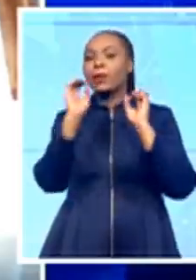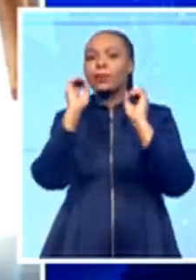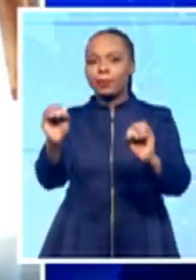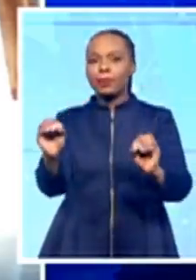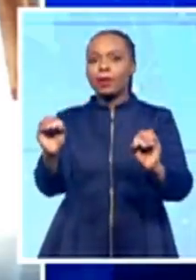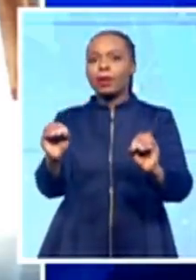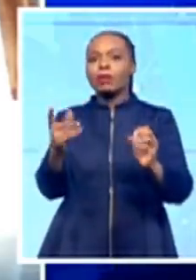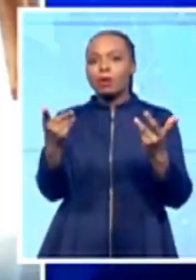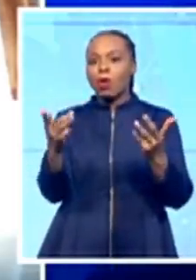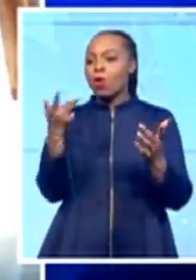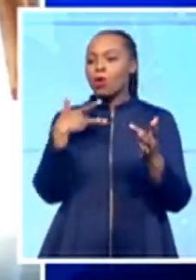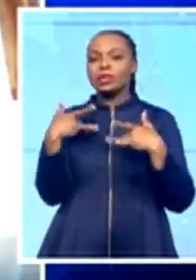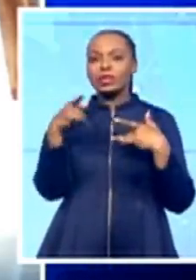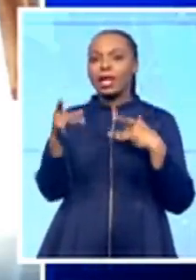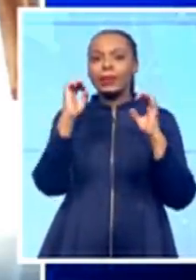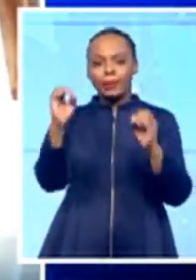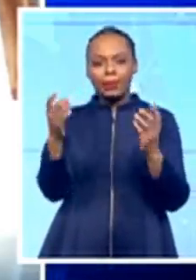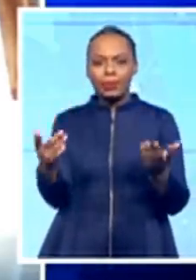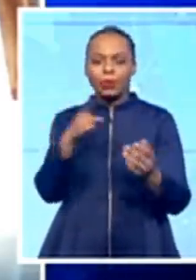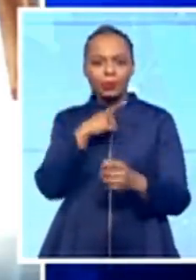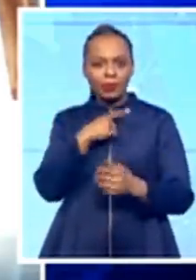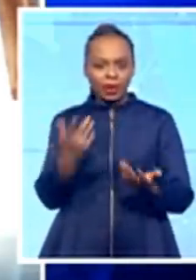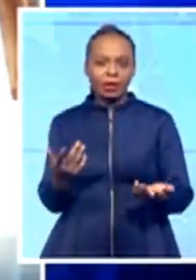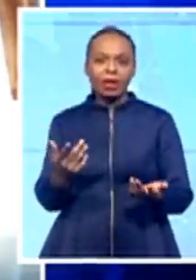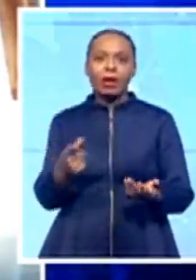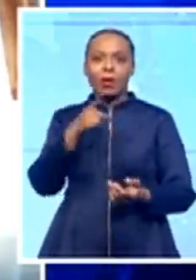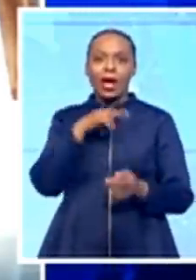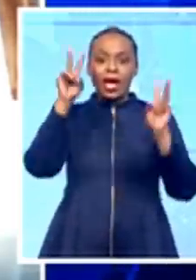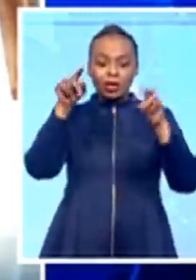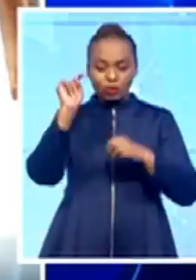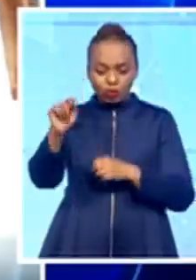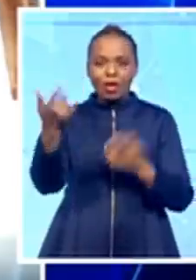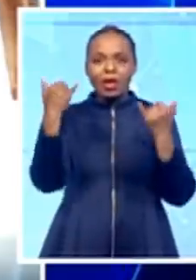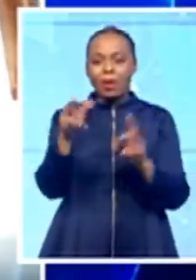the issue for us is that the person that took that picture